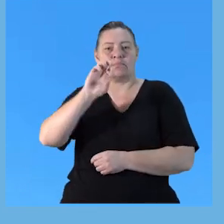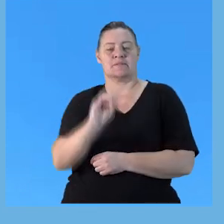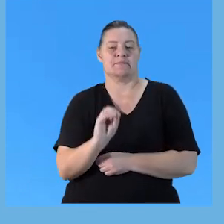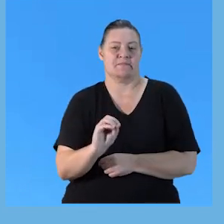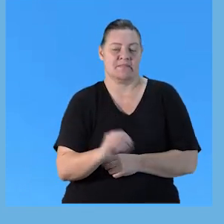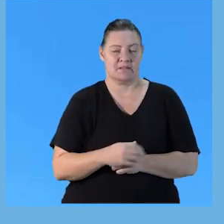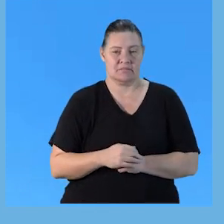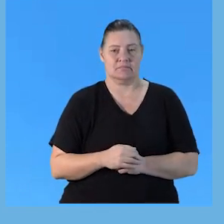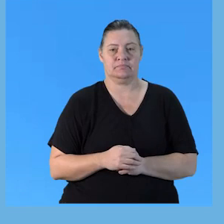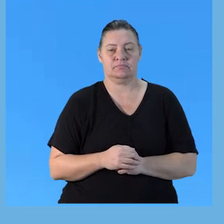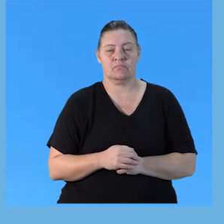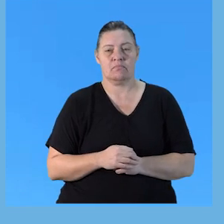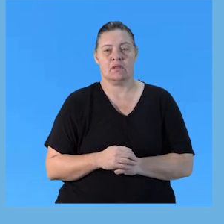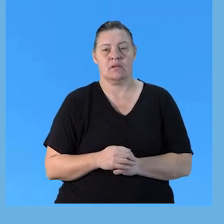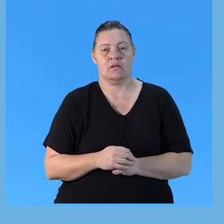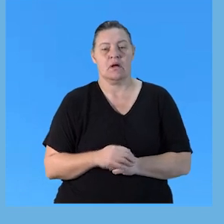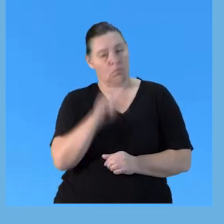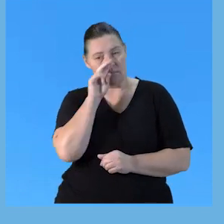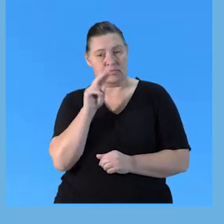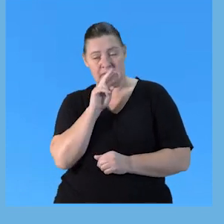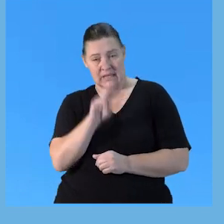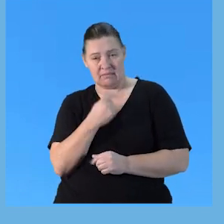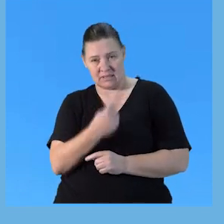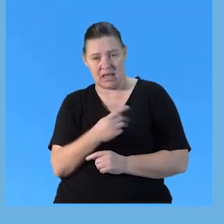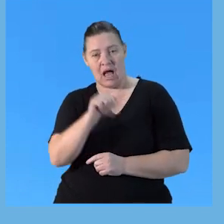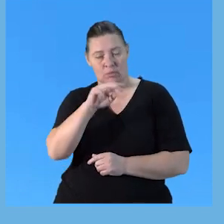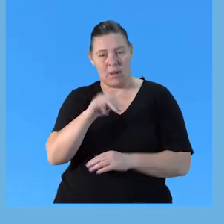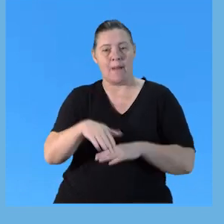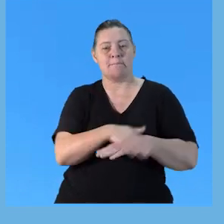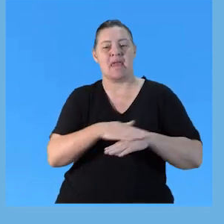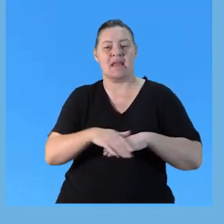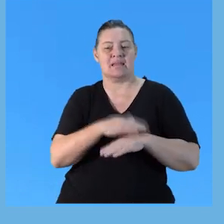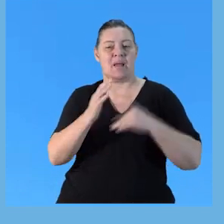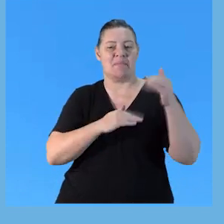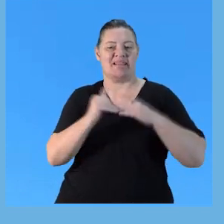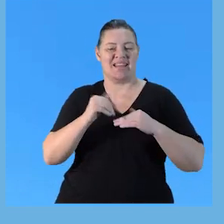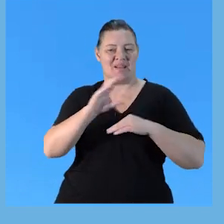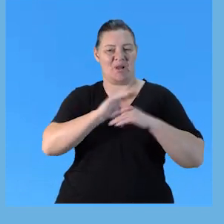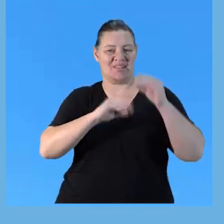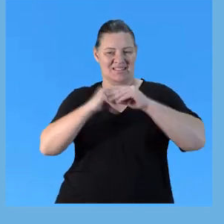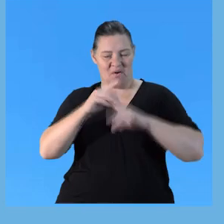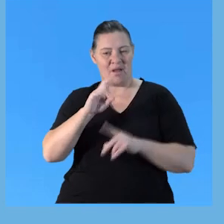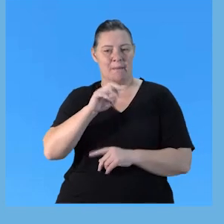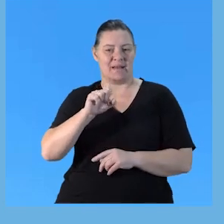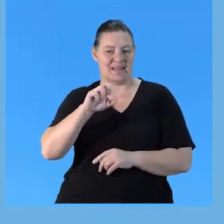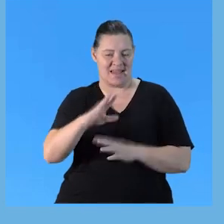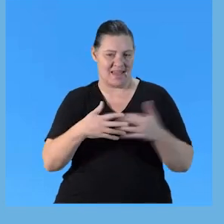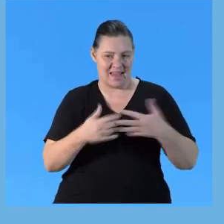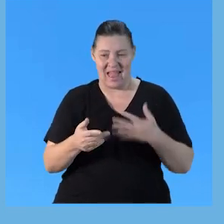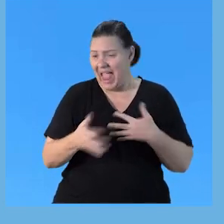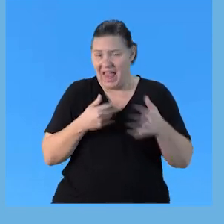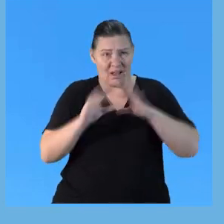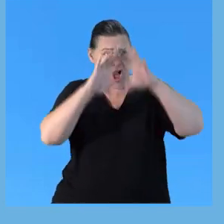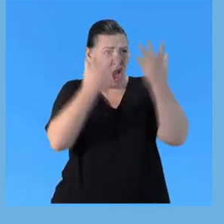here, what do we notice? Does it represent a closed circuit or does it represent an open circuit? We need to know